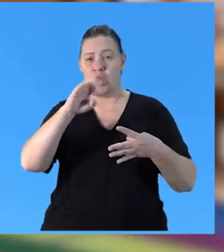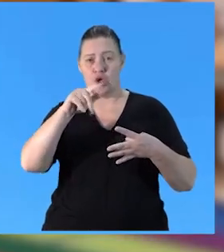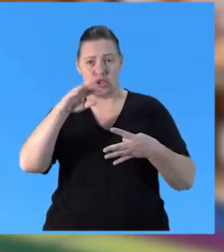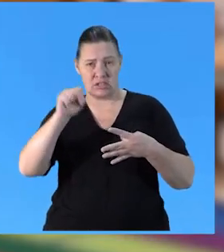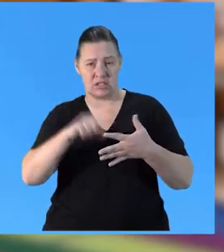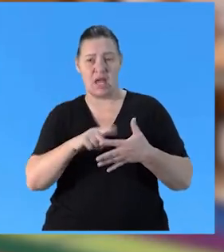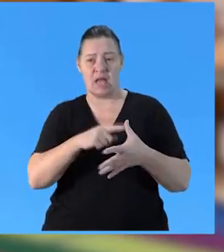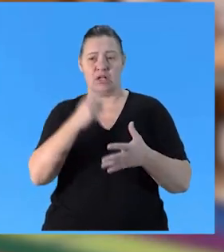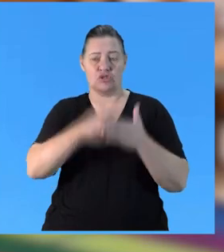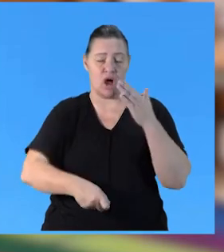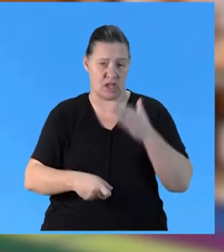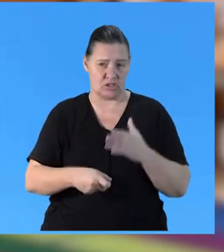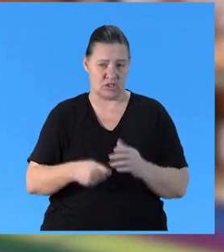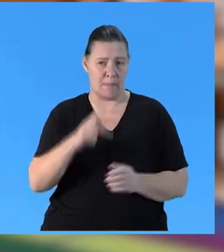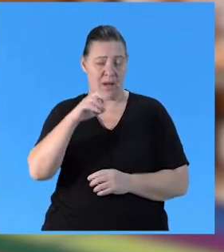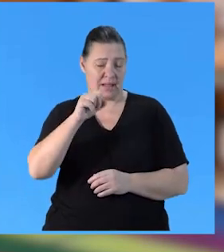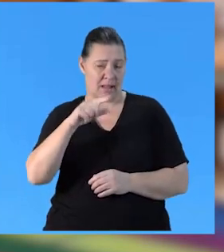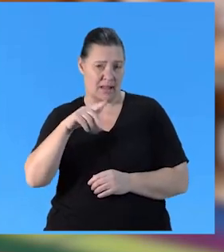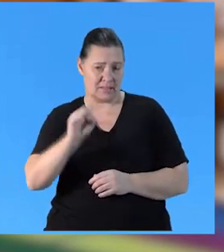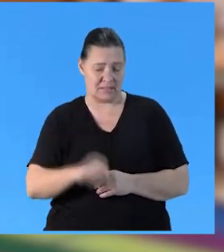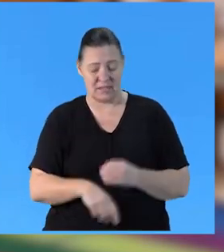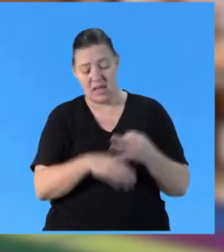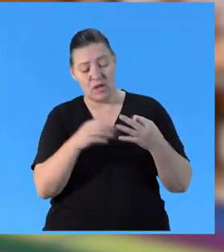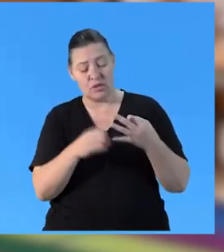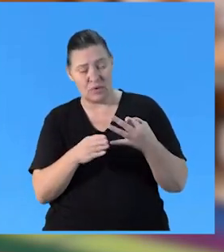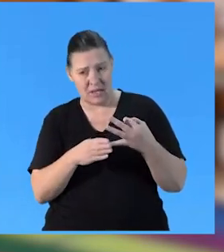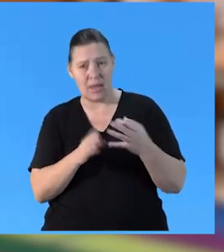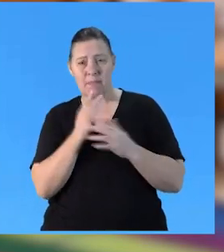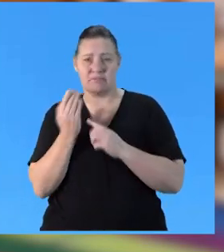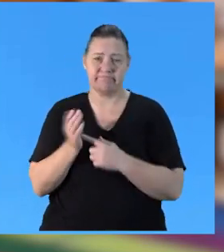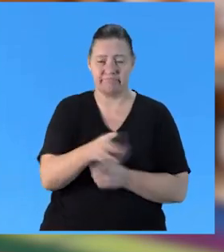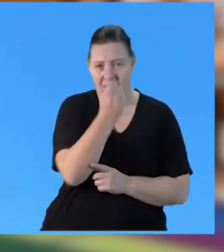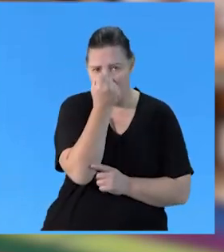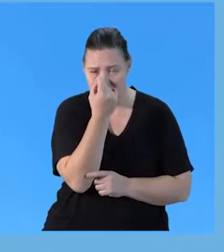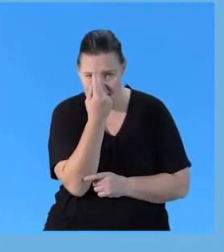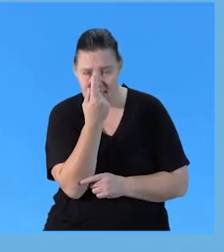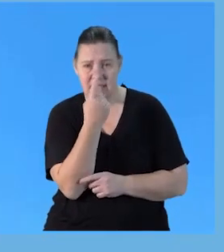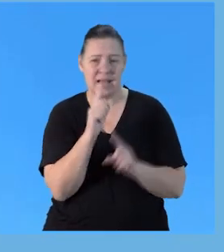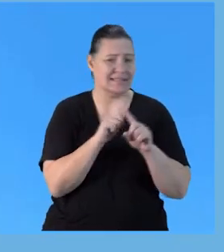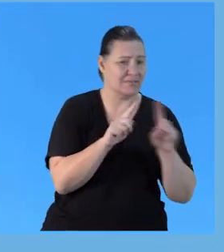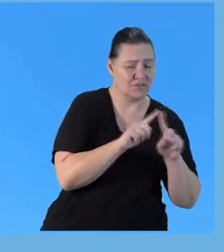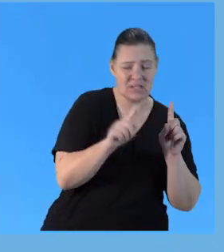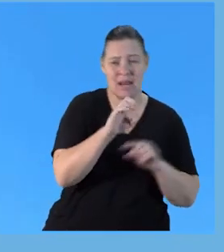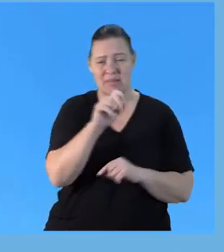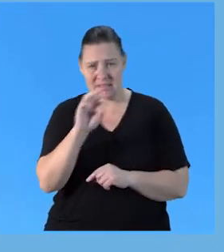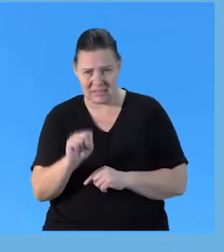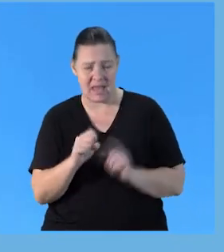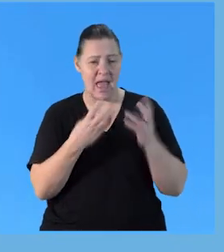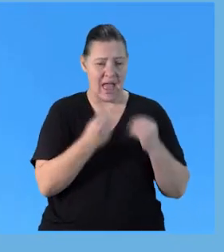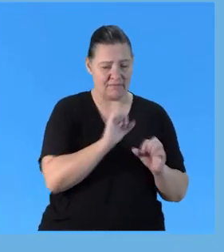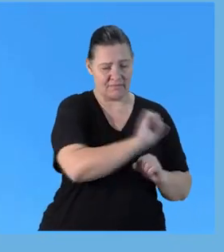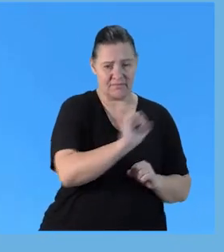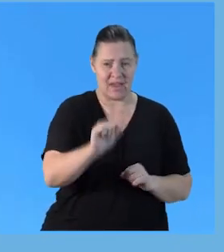have that are bonded or connected to each other. So a cell has a symbol